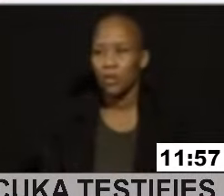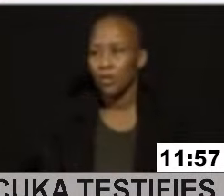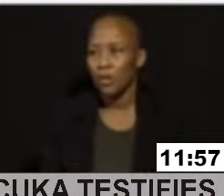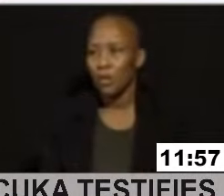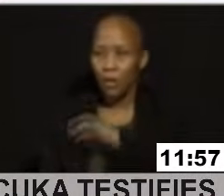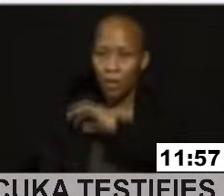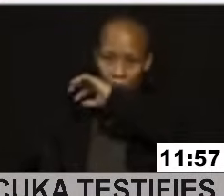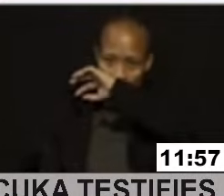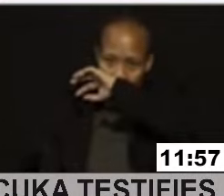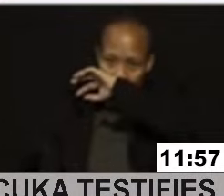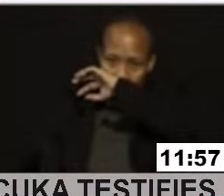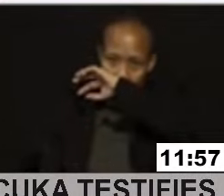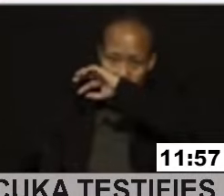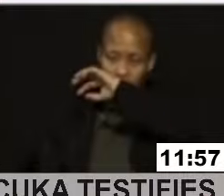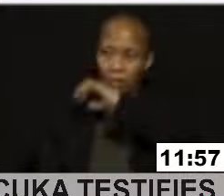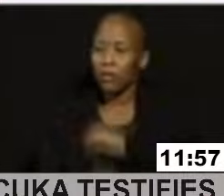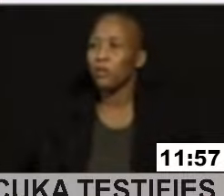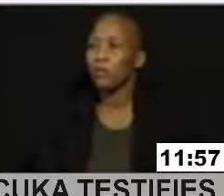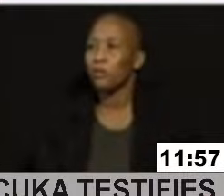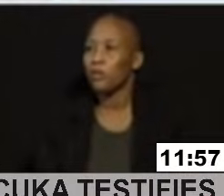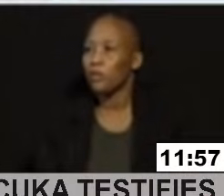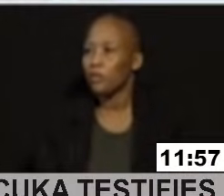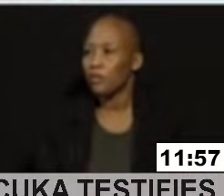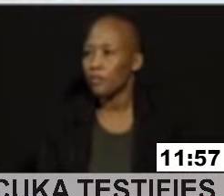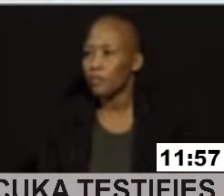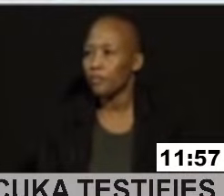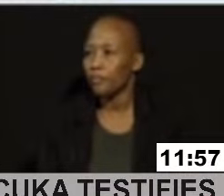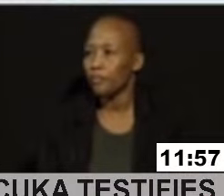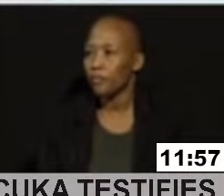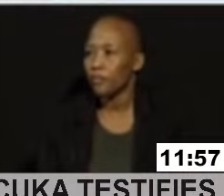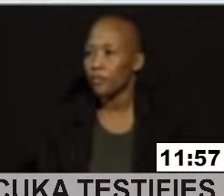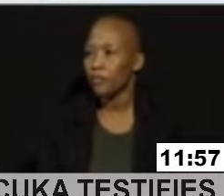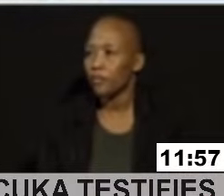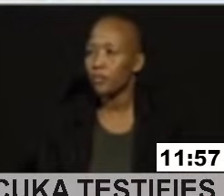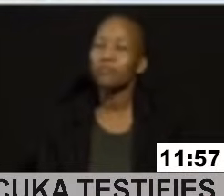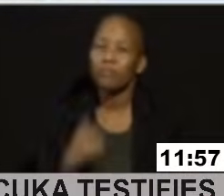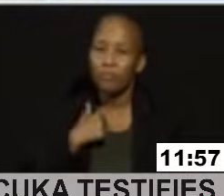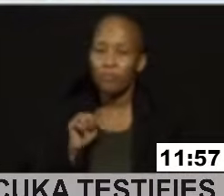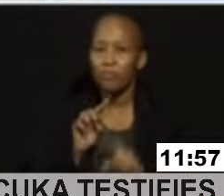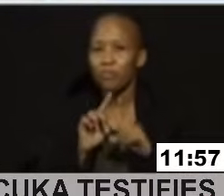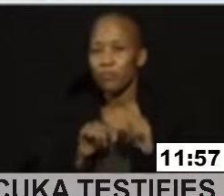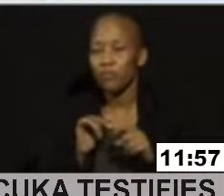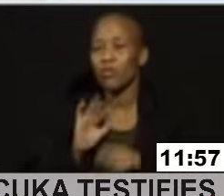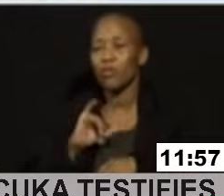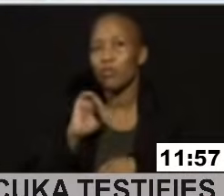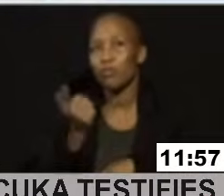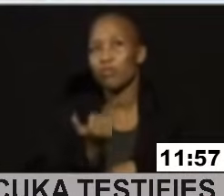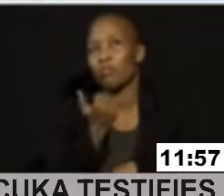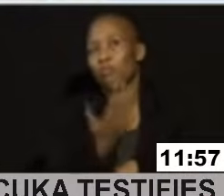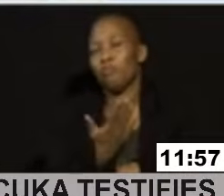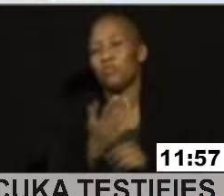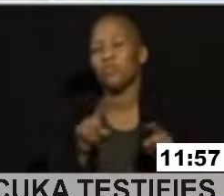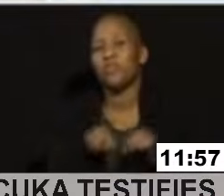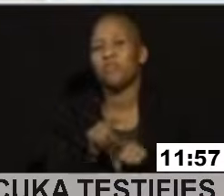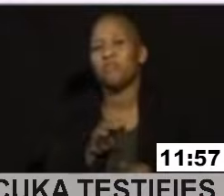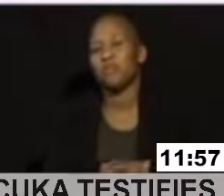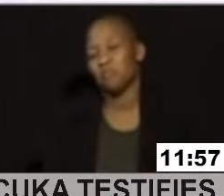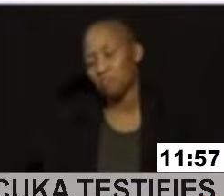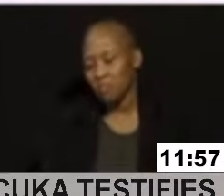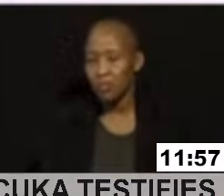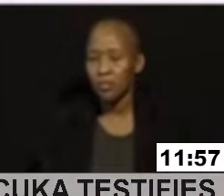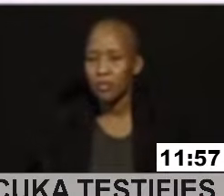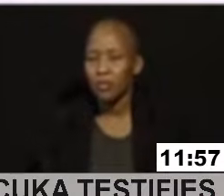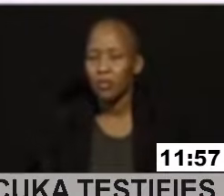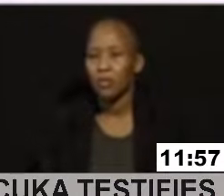Chairperson, I think it's probably best that we do our questions all at the same time, both by way of clarification and Yes. cross-examination. Thank